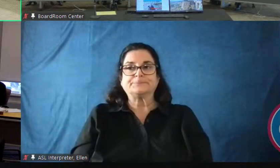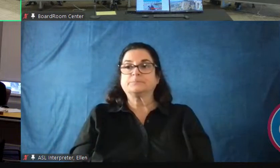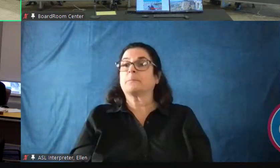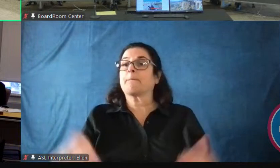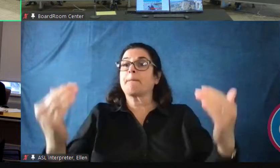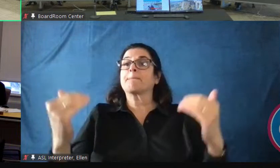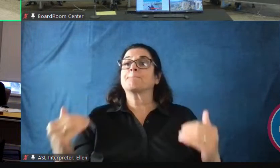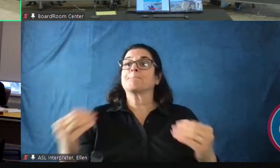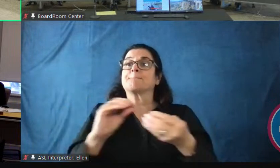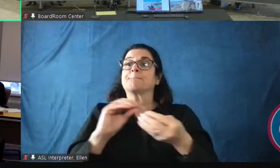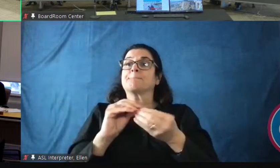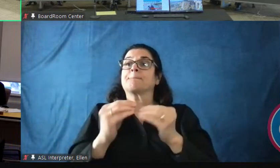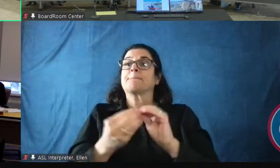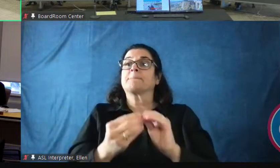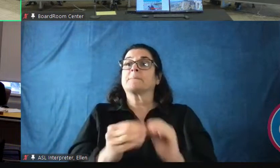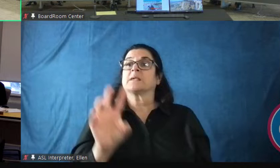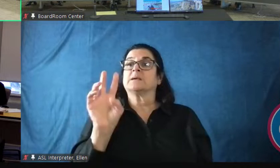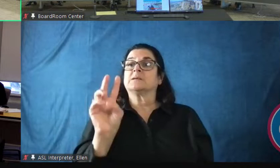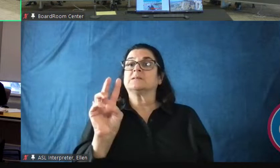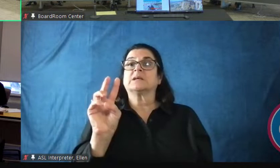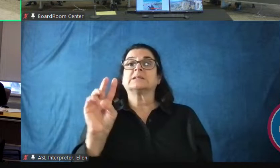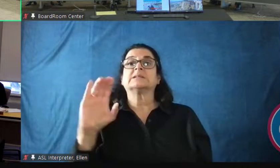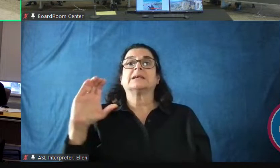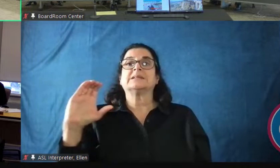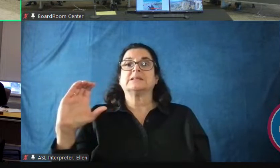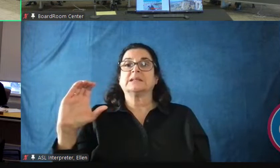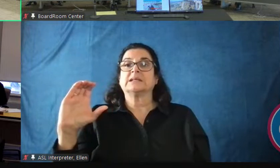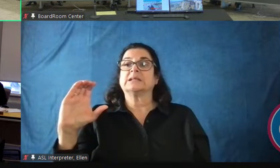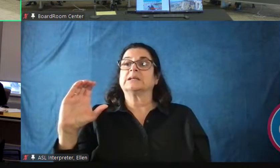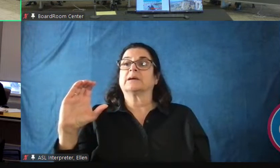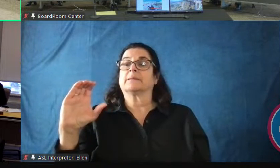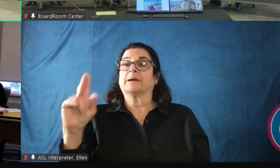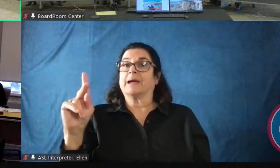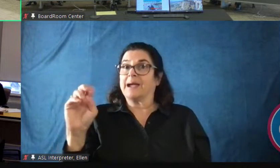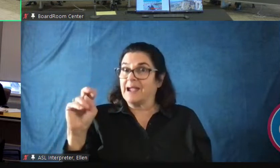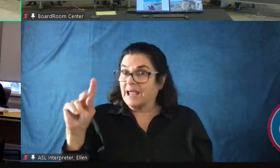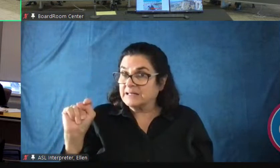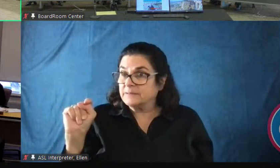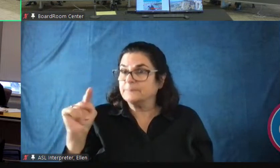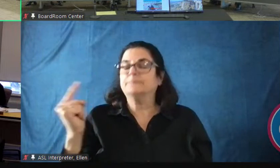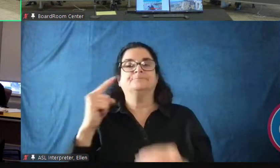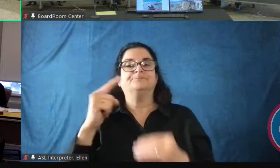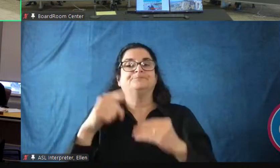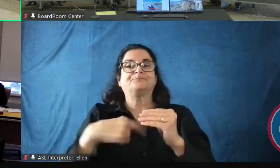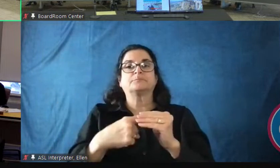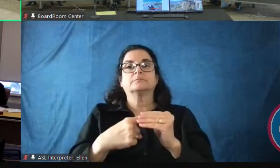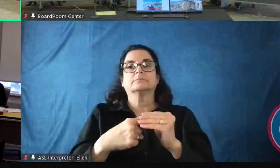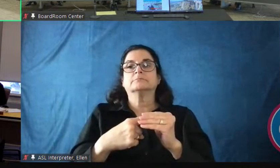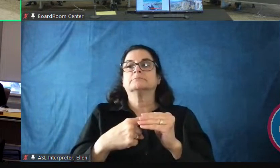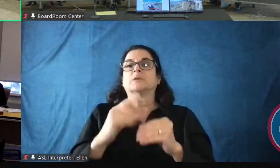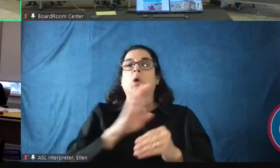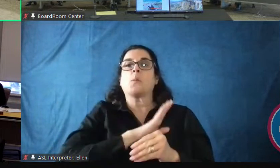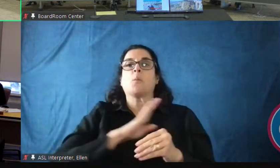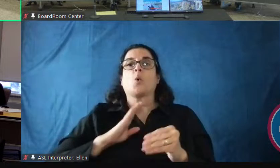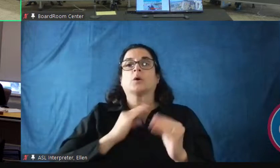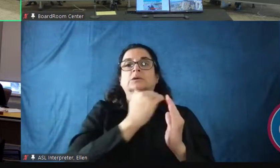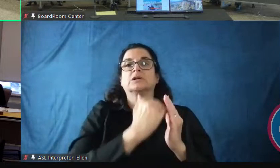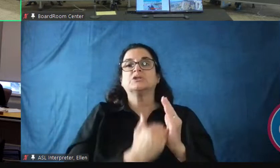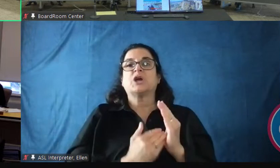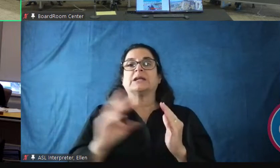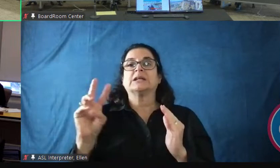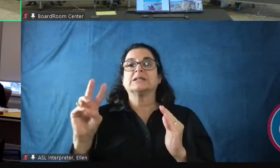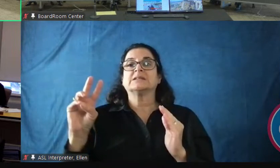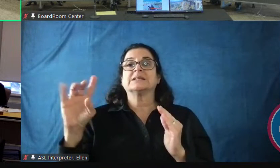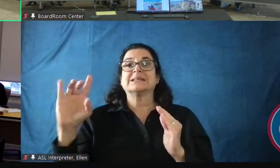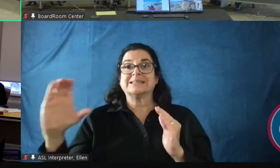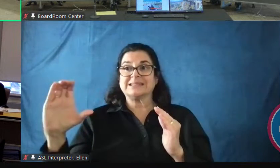agenda item 6C. Kent? In connection with board agenda item 6C, consideration of this matter will